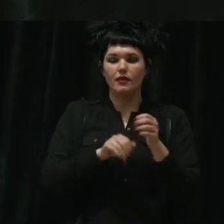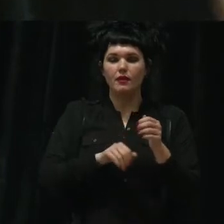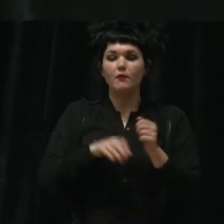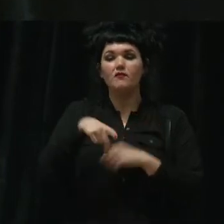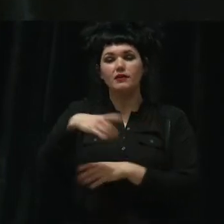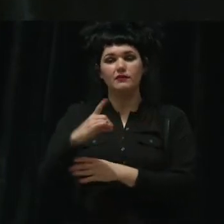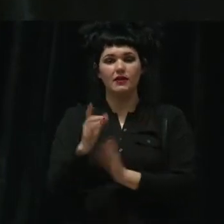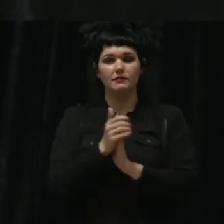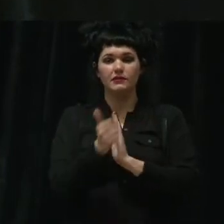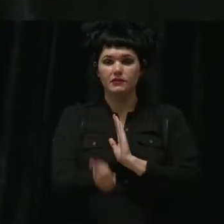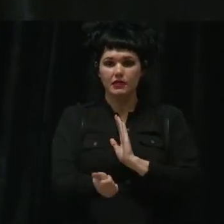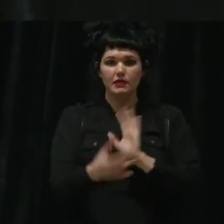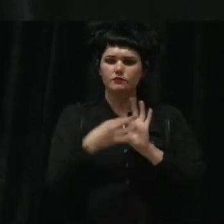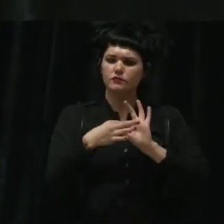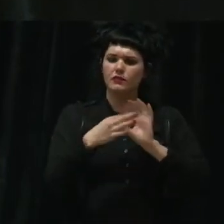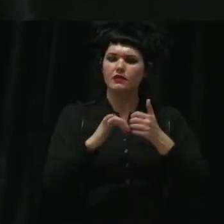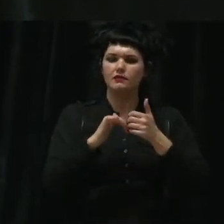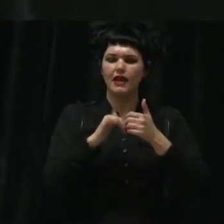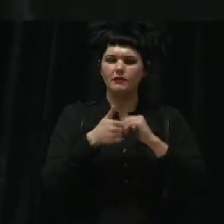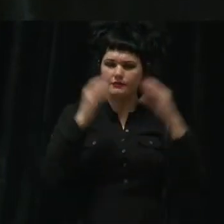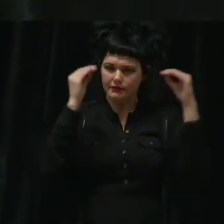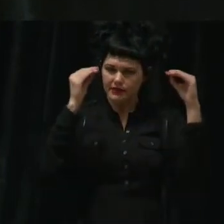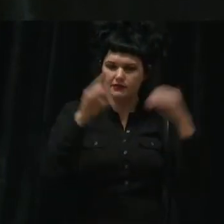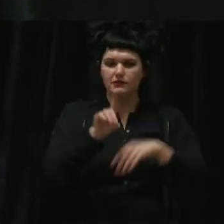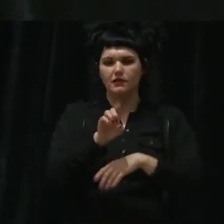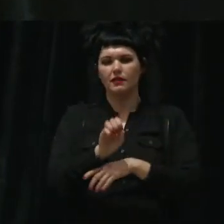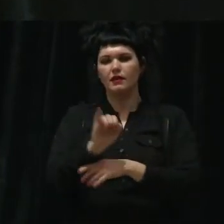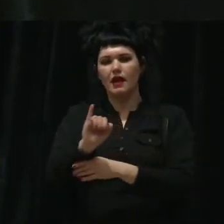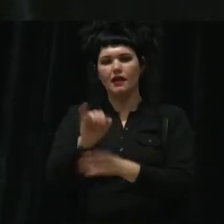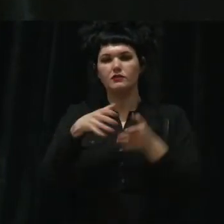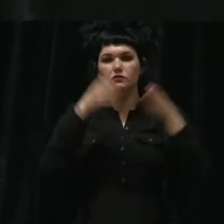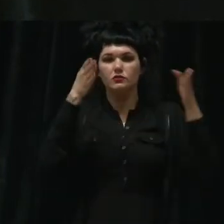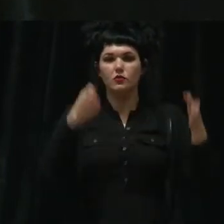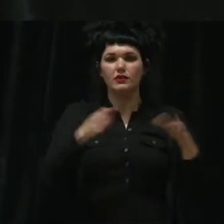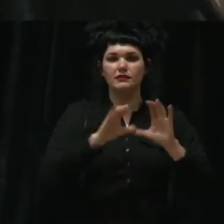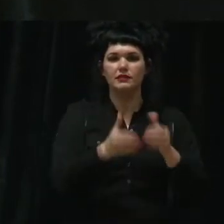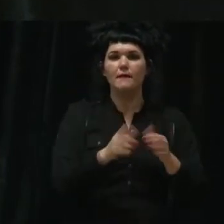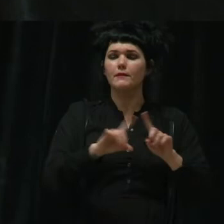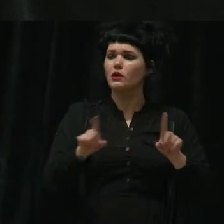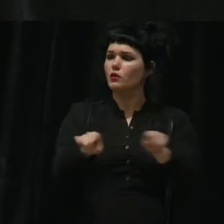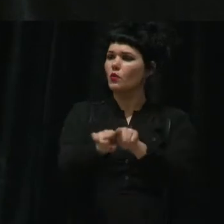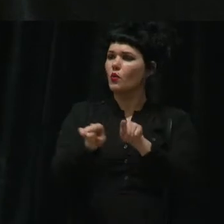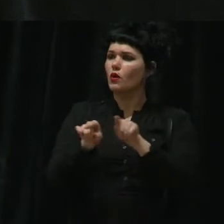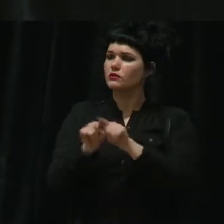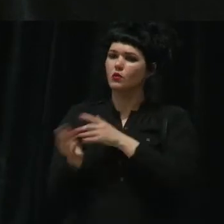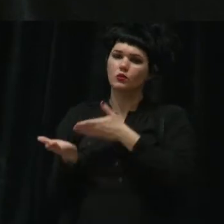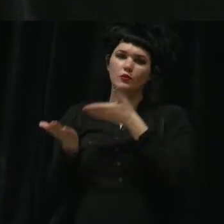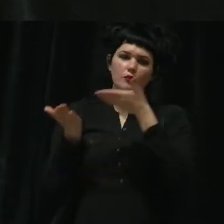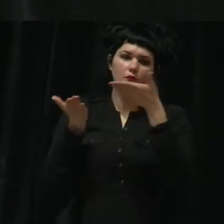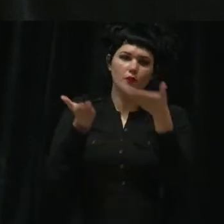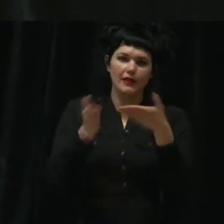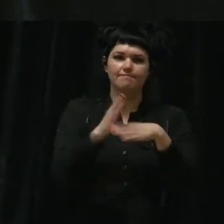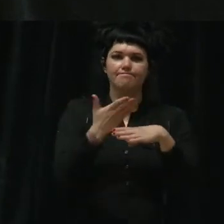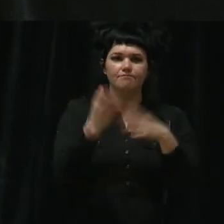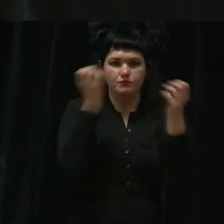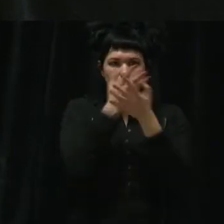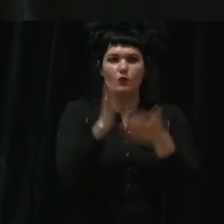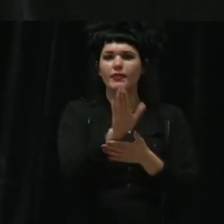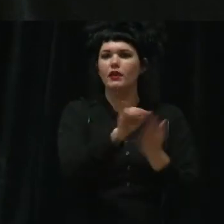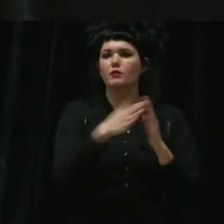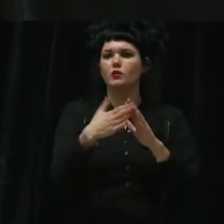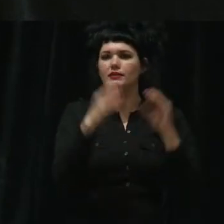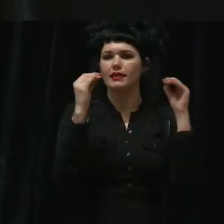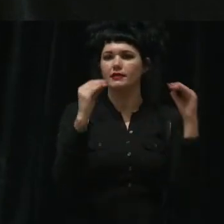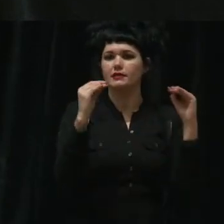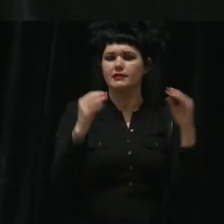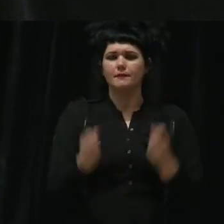help in terms of teaching the DEI students, but also to take back to the communities they actually teach in. And many